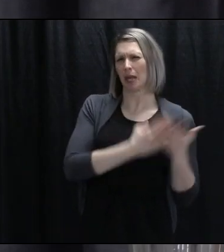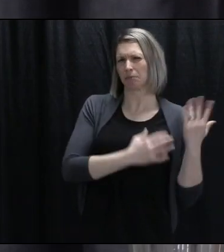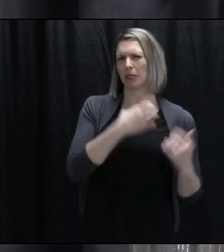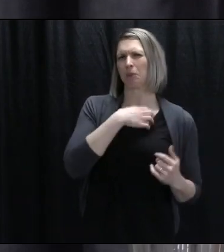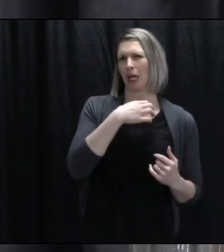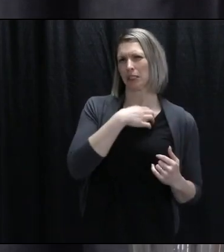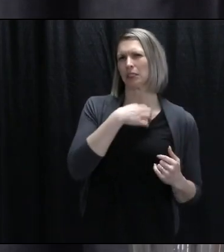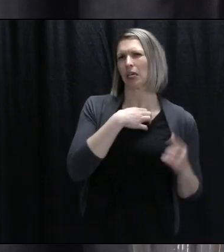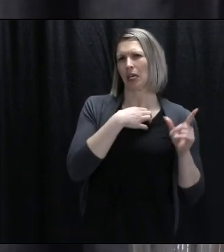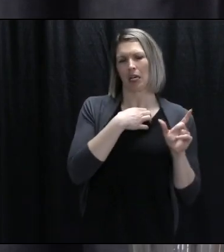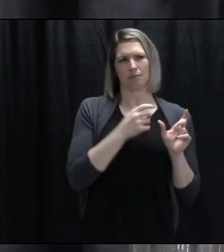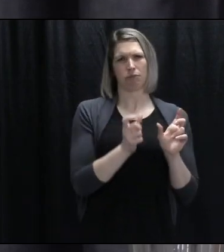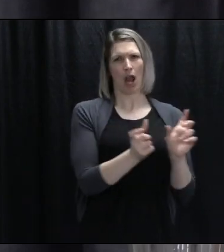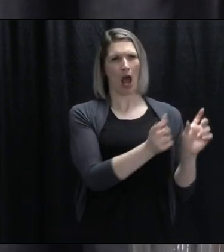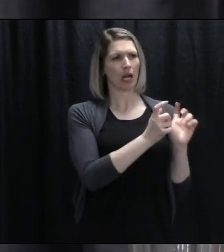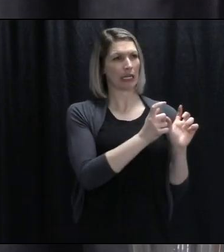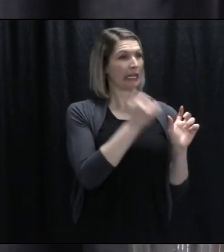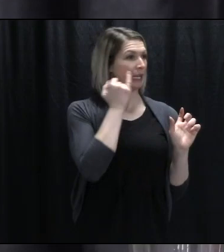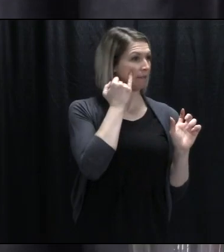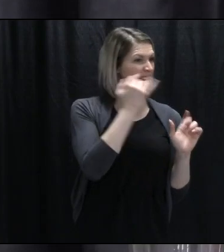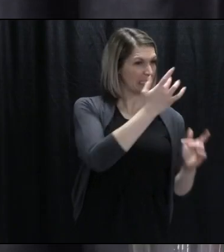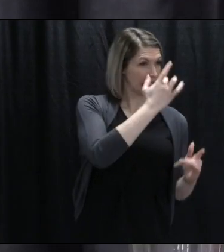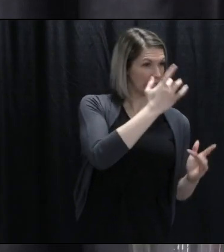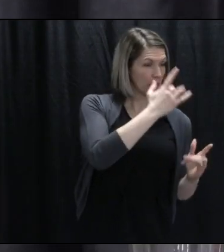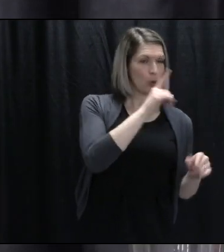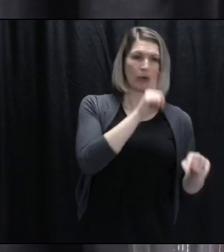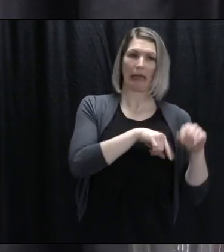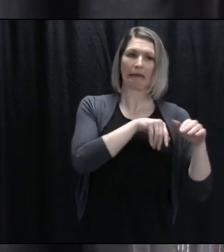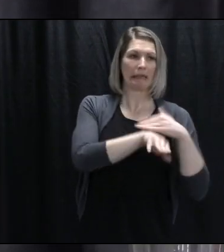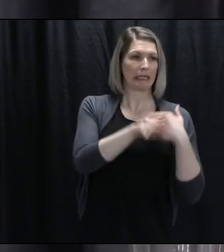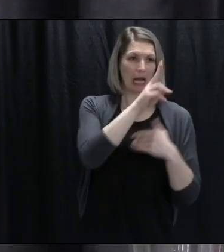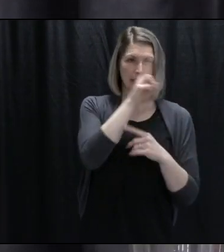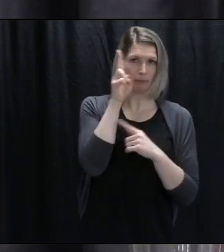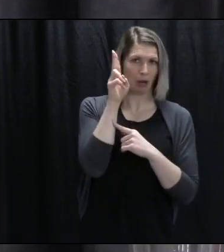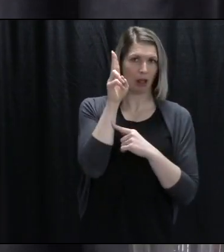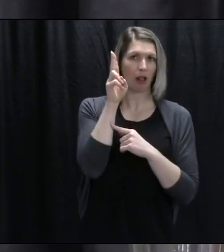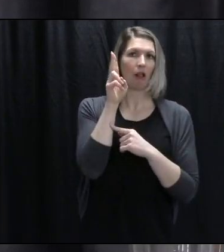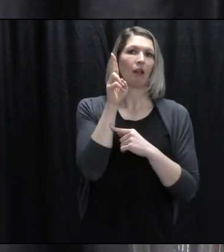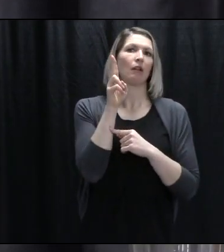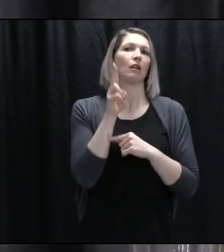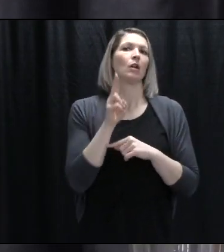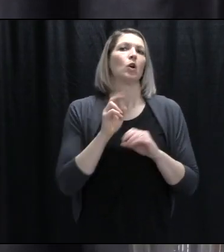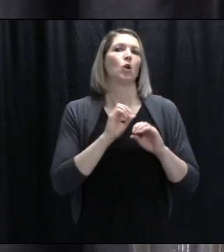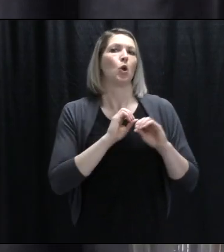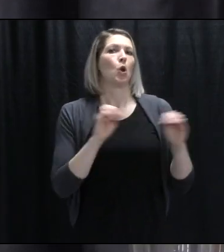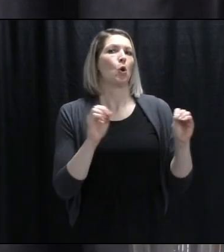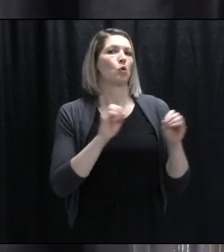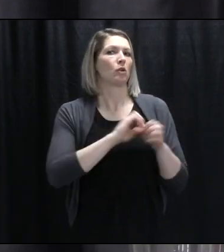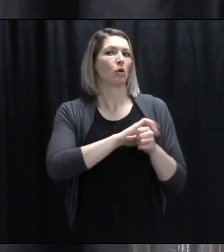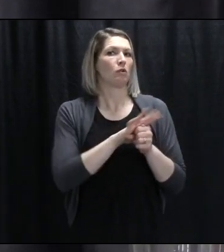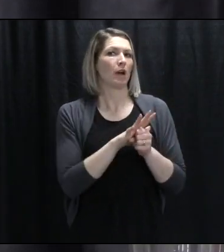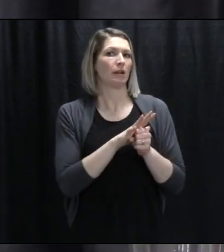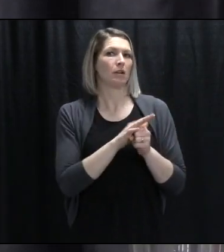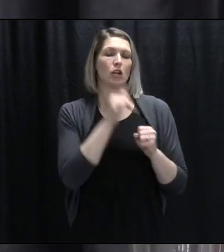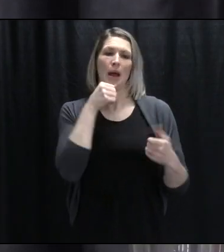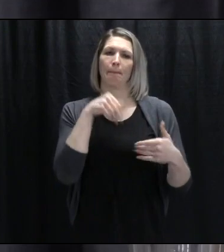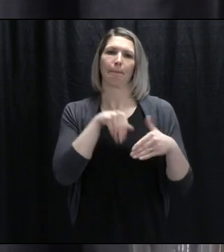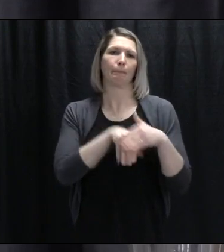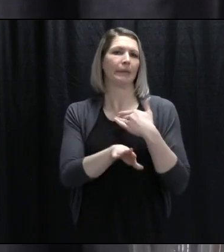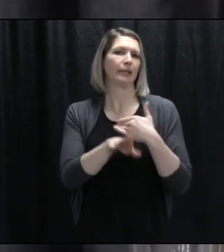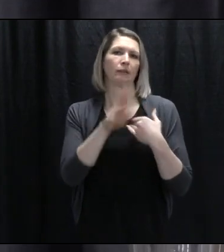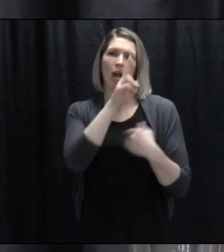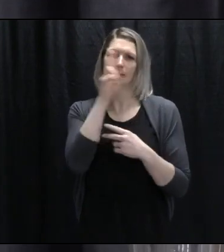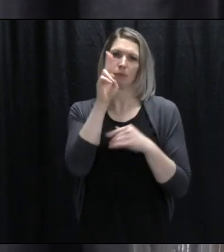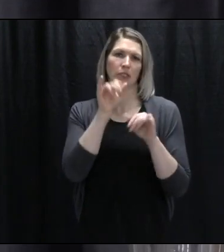on the assessing physician at that facility. As to ambulances being turned away, I haven't heard of that, and if you have